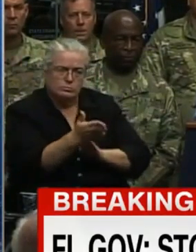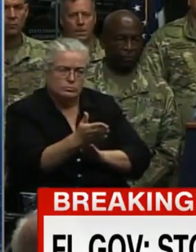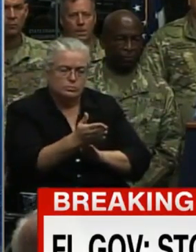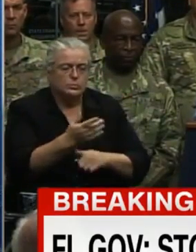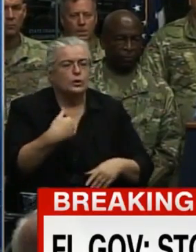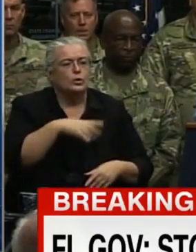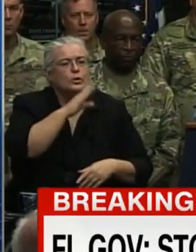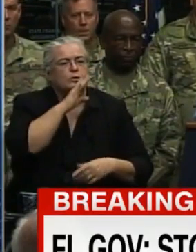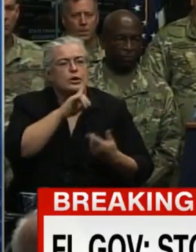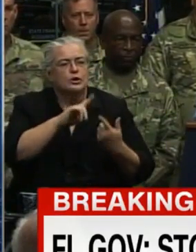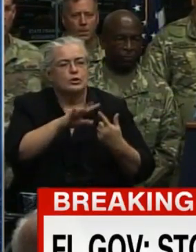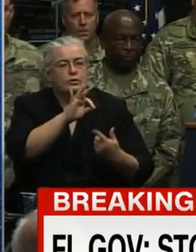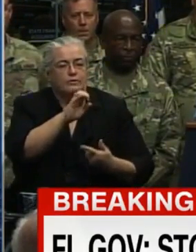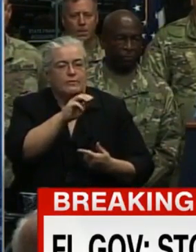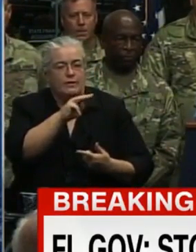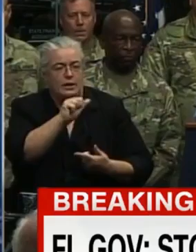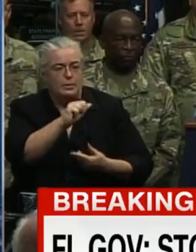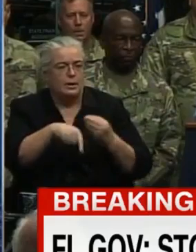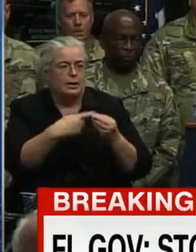for displaced residents.